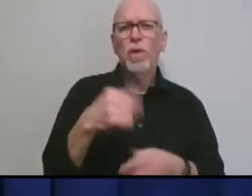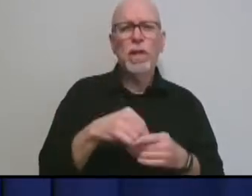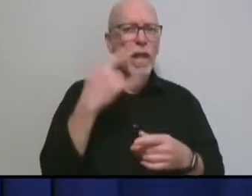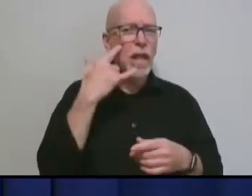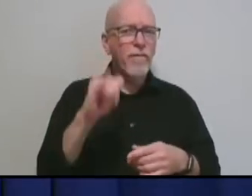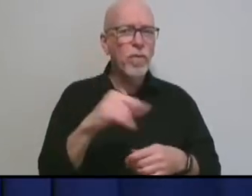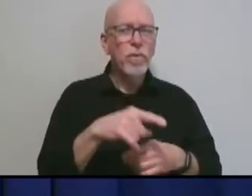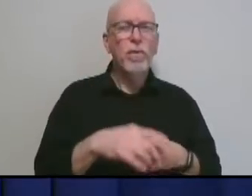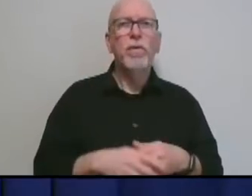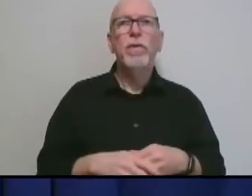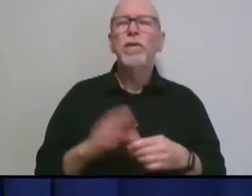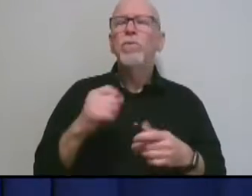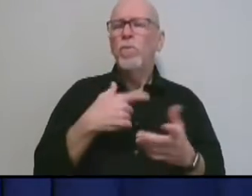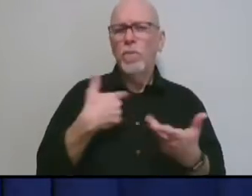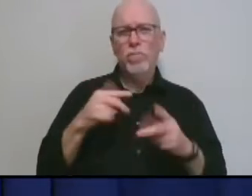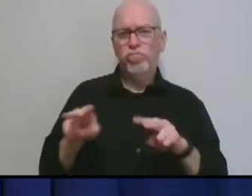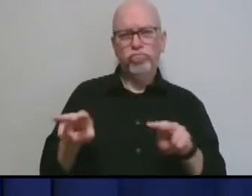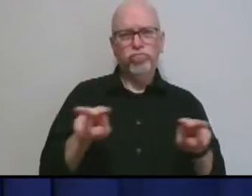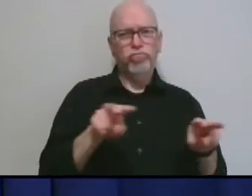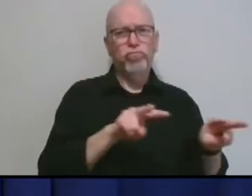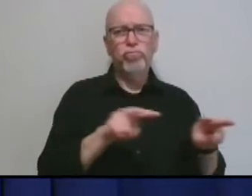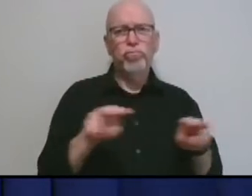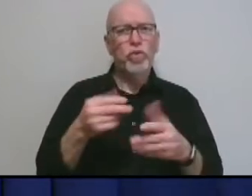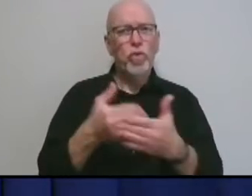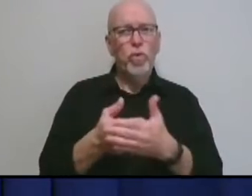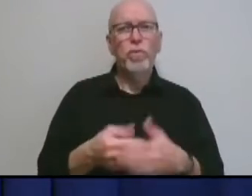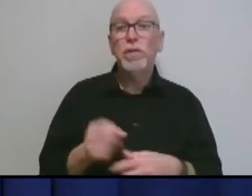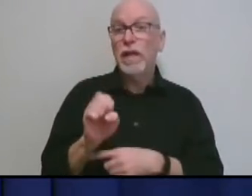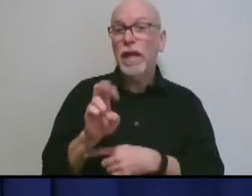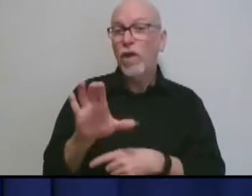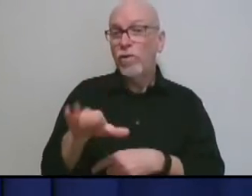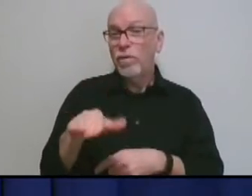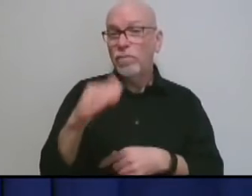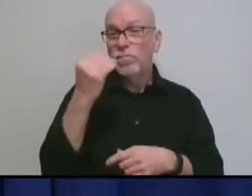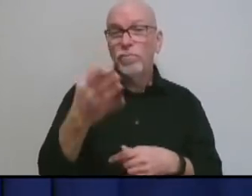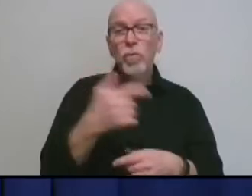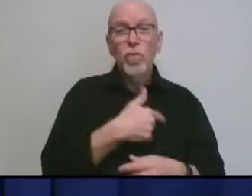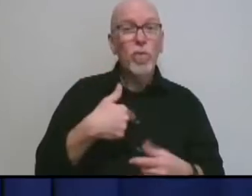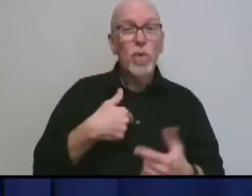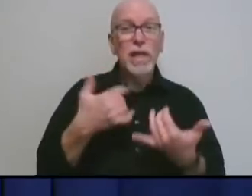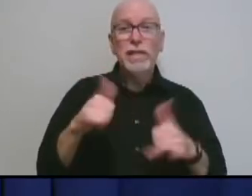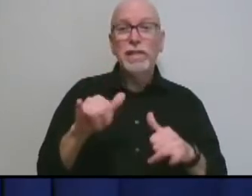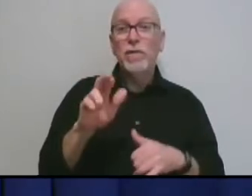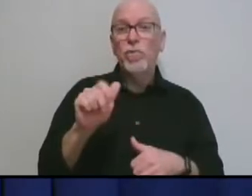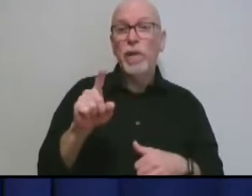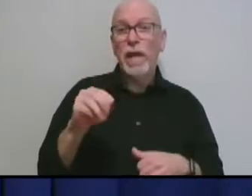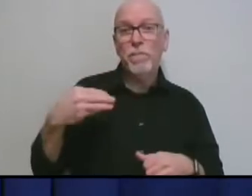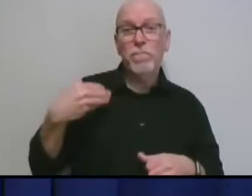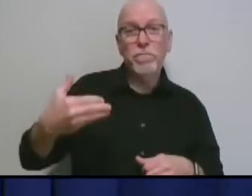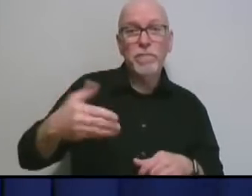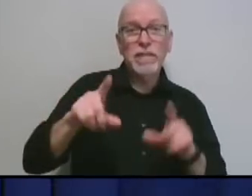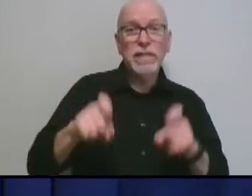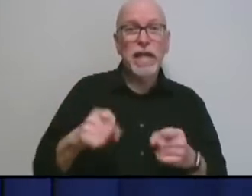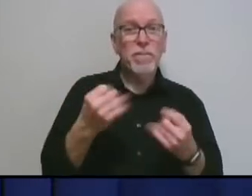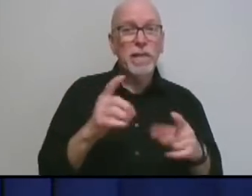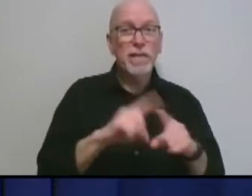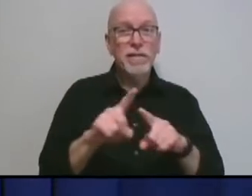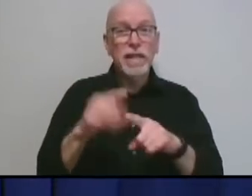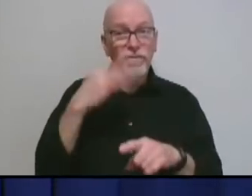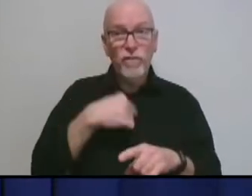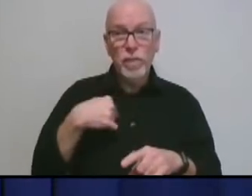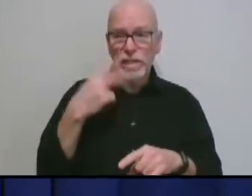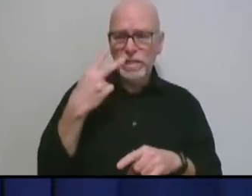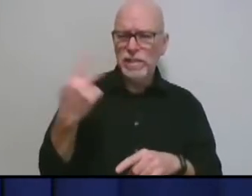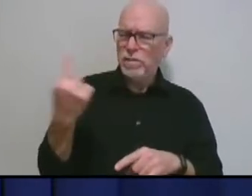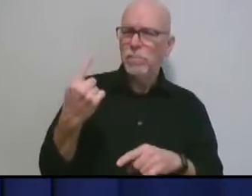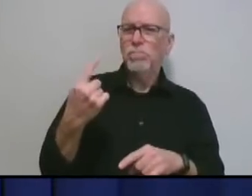California, and so we're watching those closely. Eric, we are randomly testing many specimens. If we see what looks like a